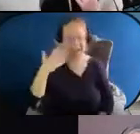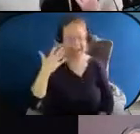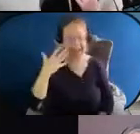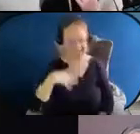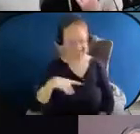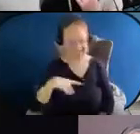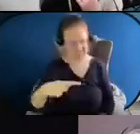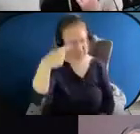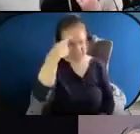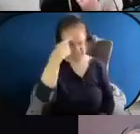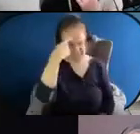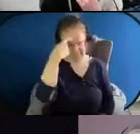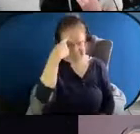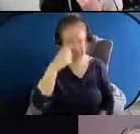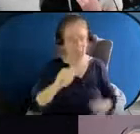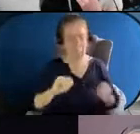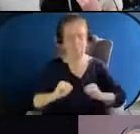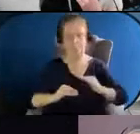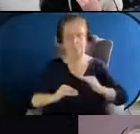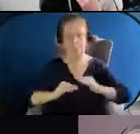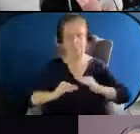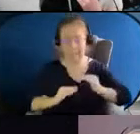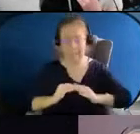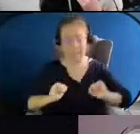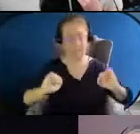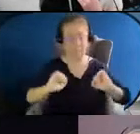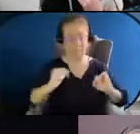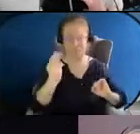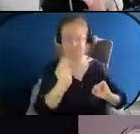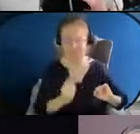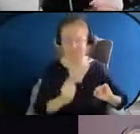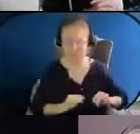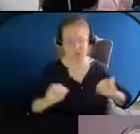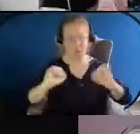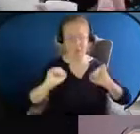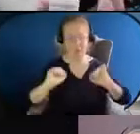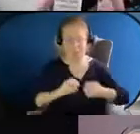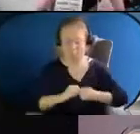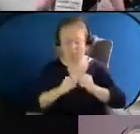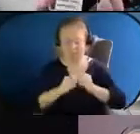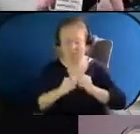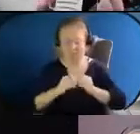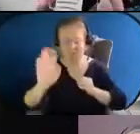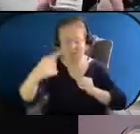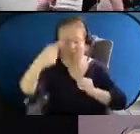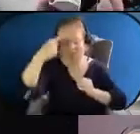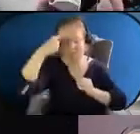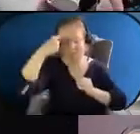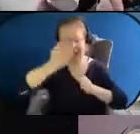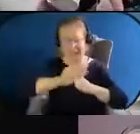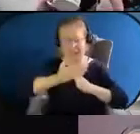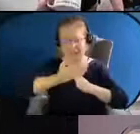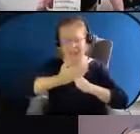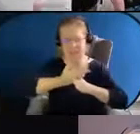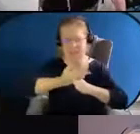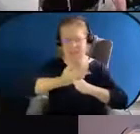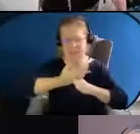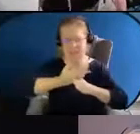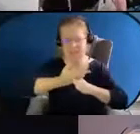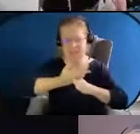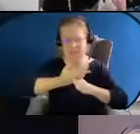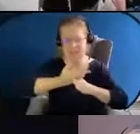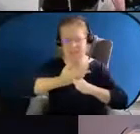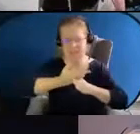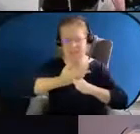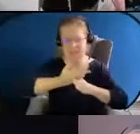of our head before we build, before we design, before we create. We do it with that in mind, which is how do I make this available to